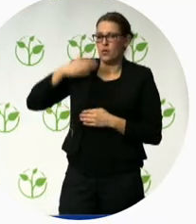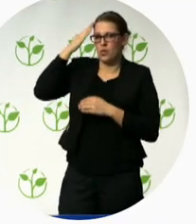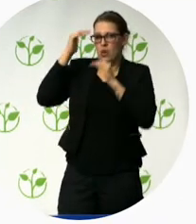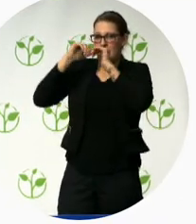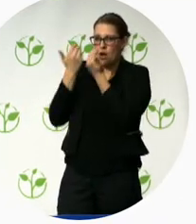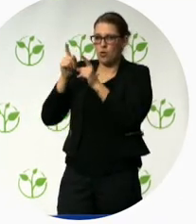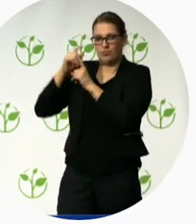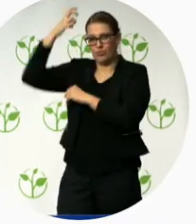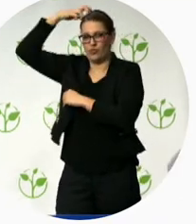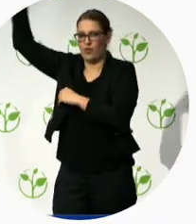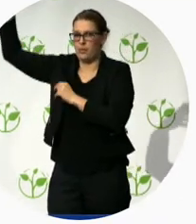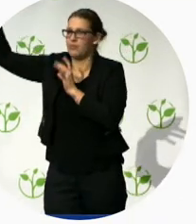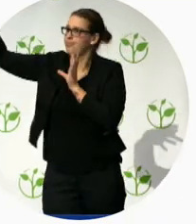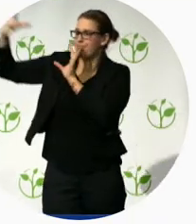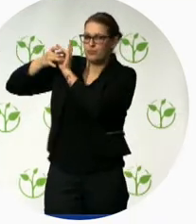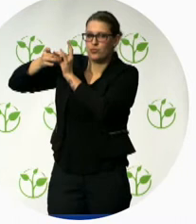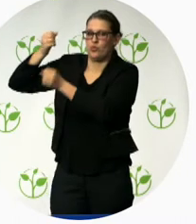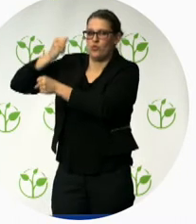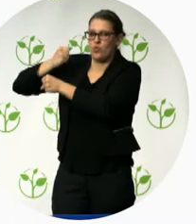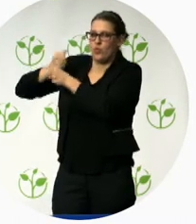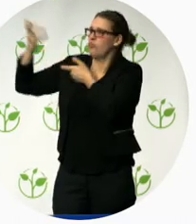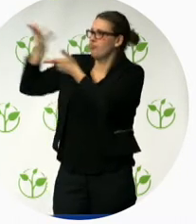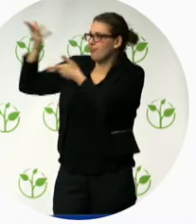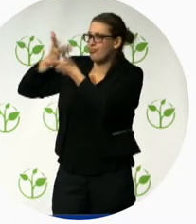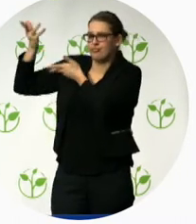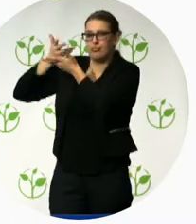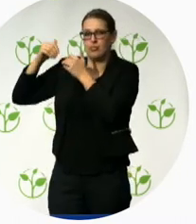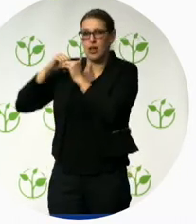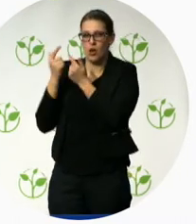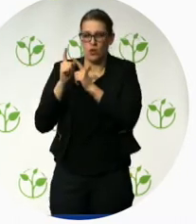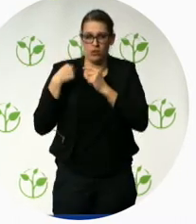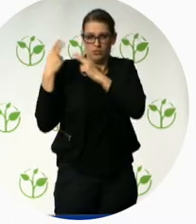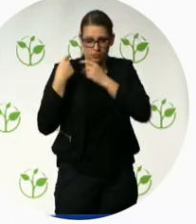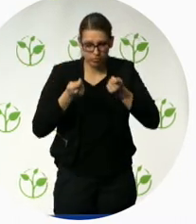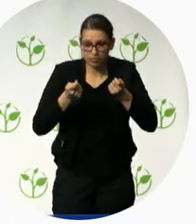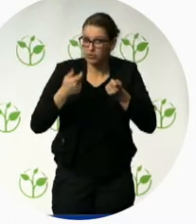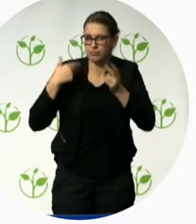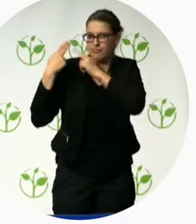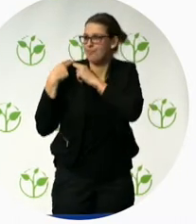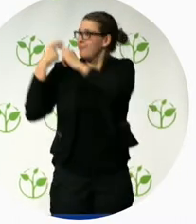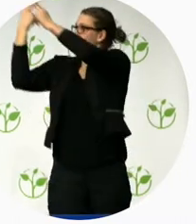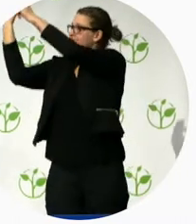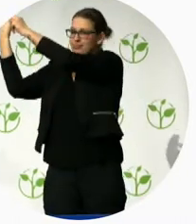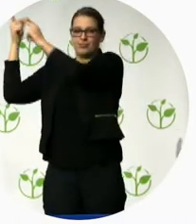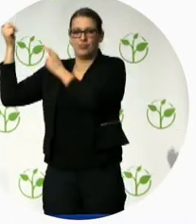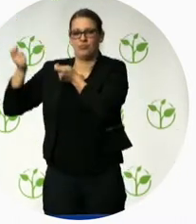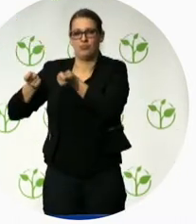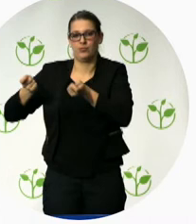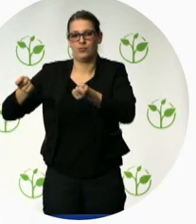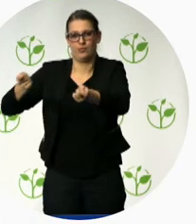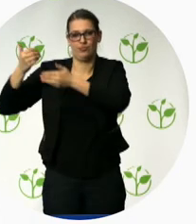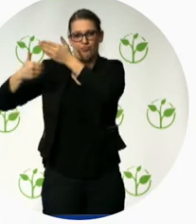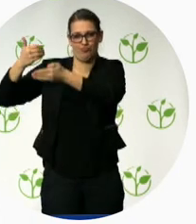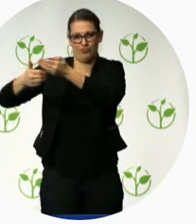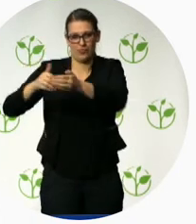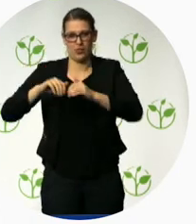is something where we really face difficulties. And you were talking about local mechanisms in Nepal